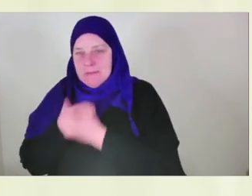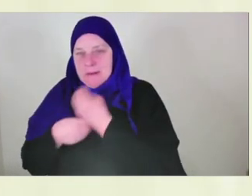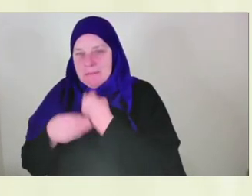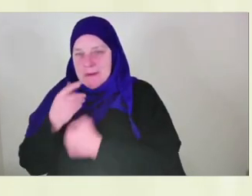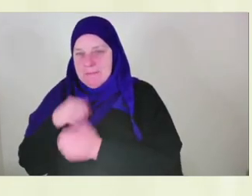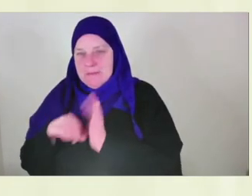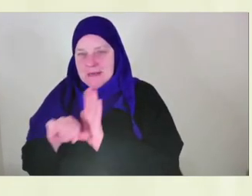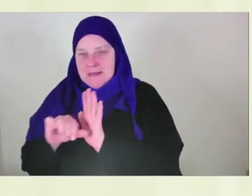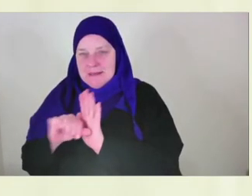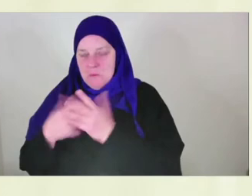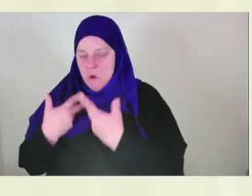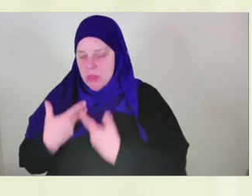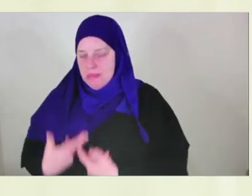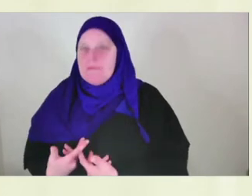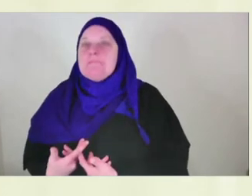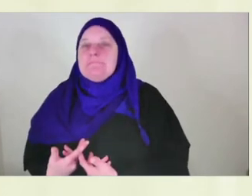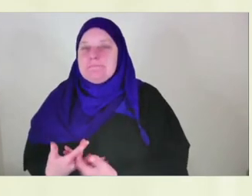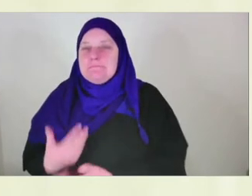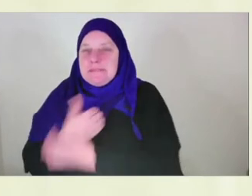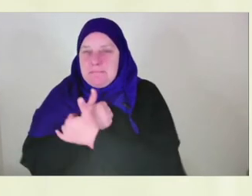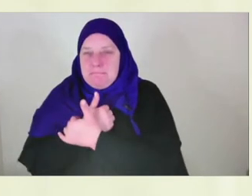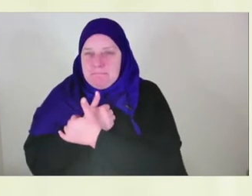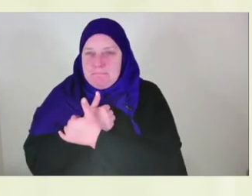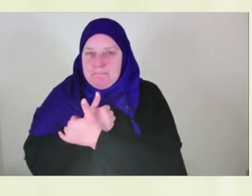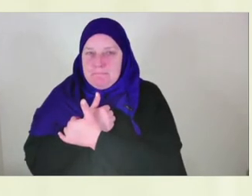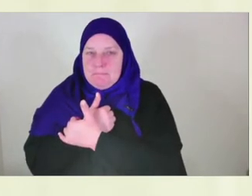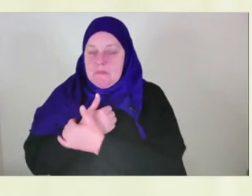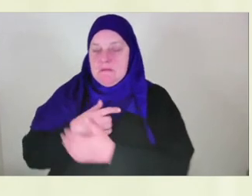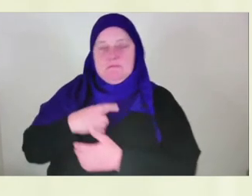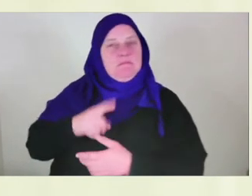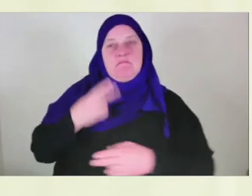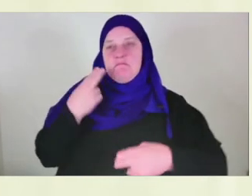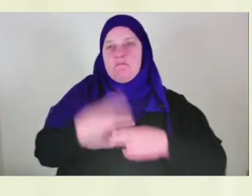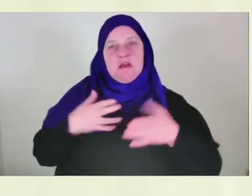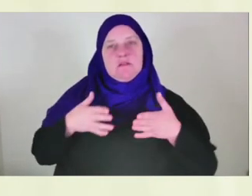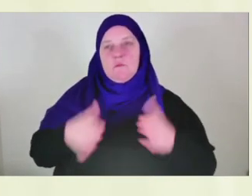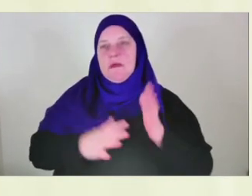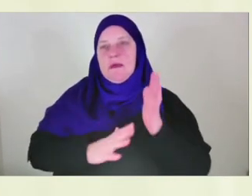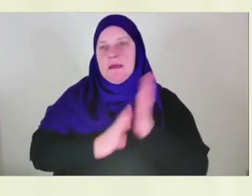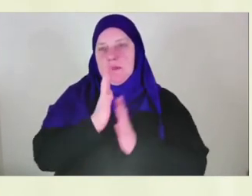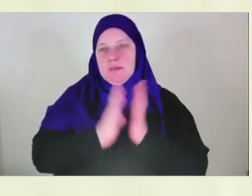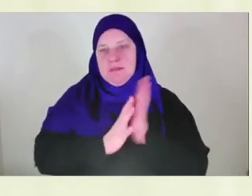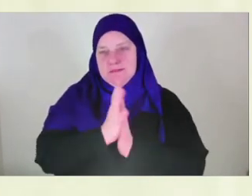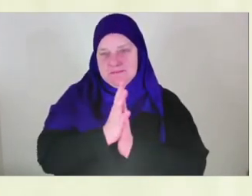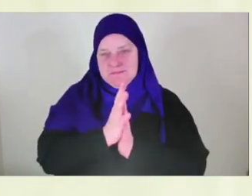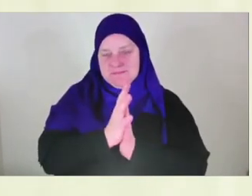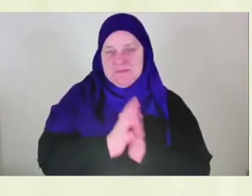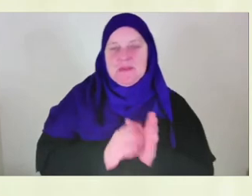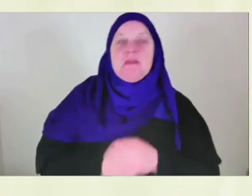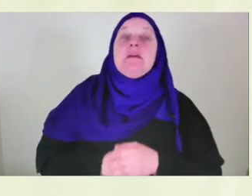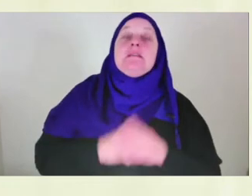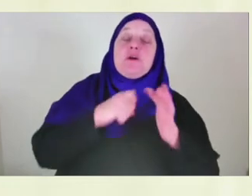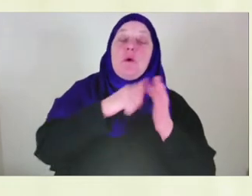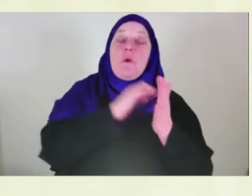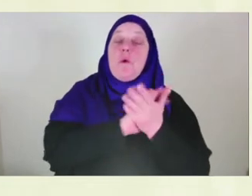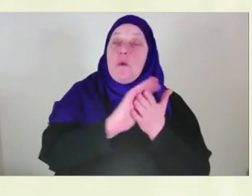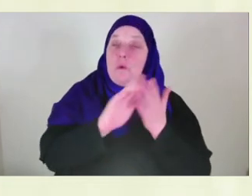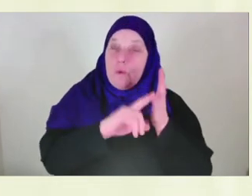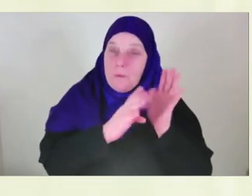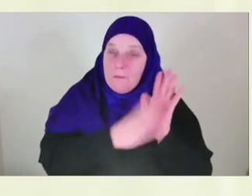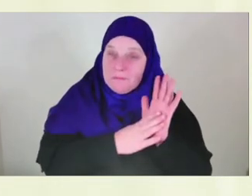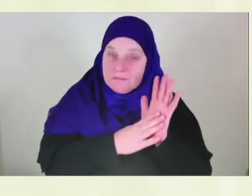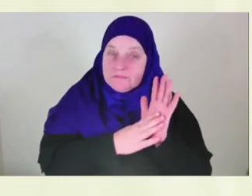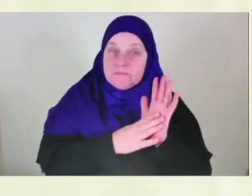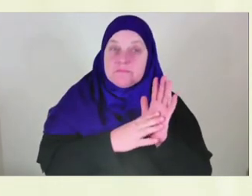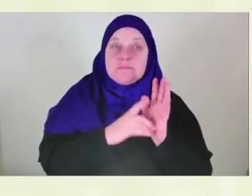their own opinions when it comes to khums. They think, okay, when it comes to paying, they'll tell you, oh, can I give